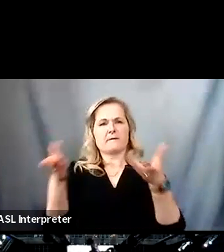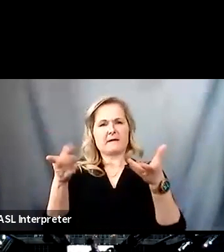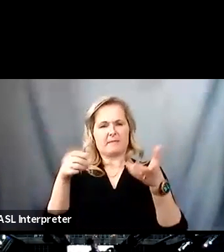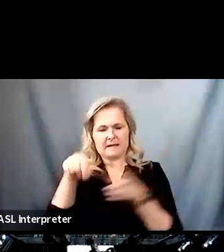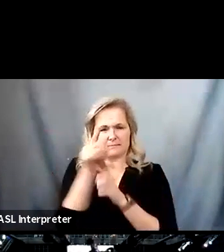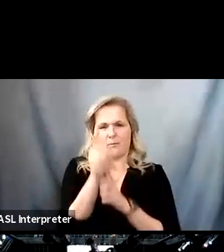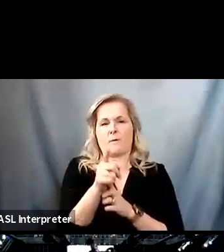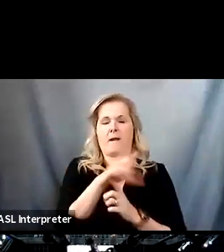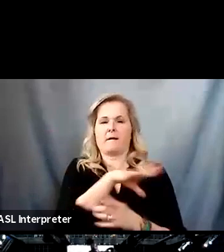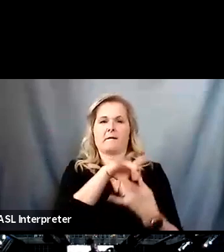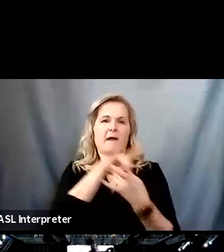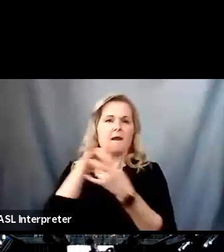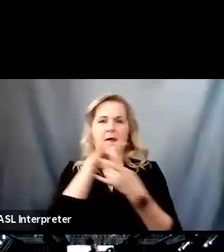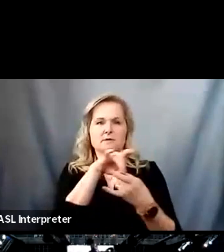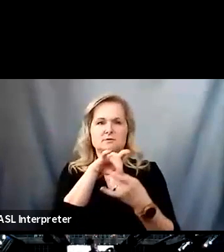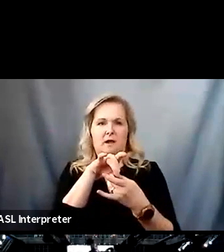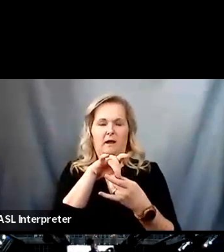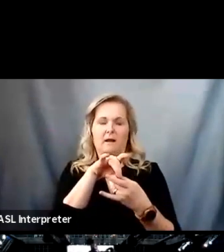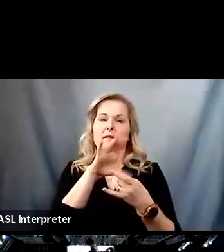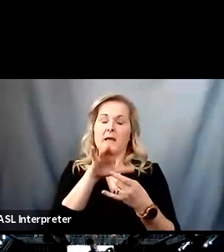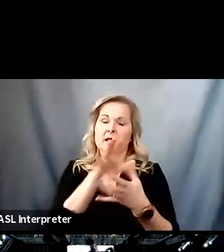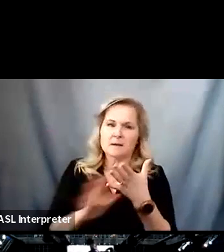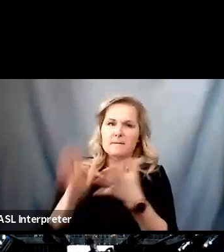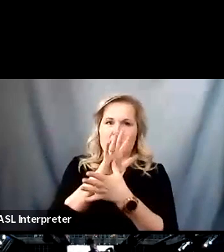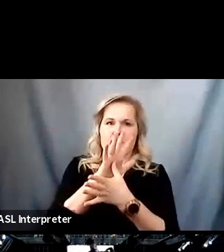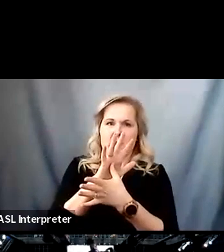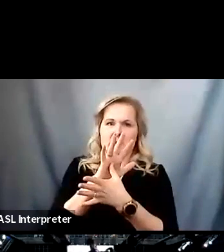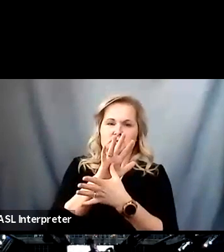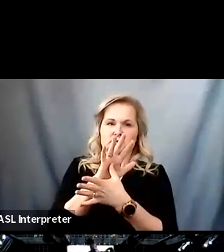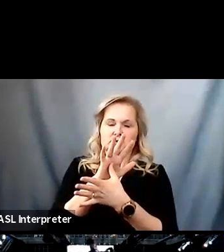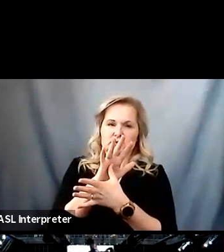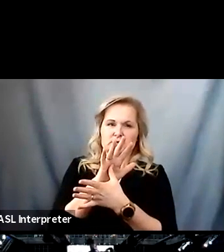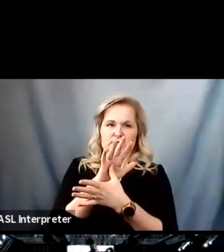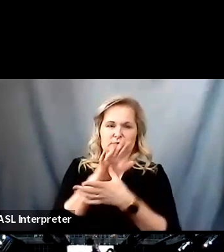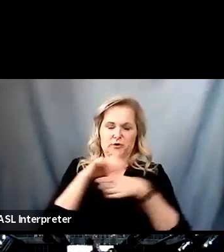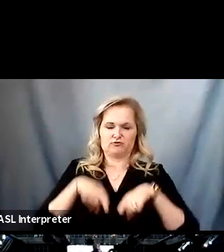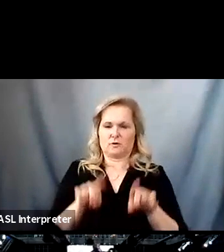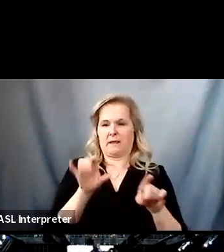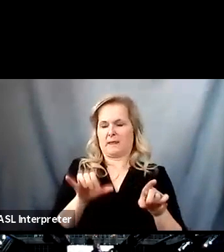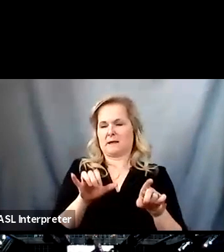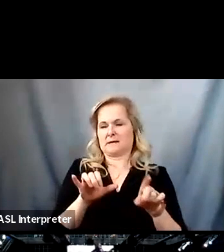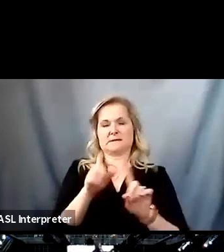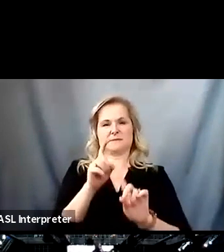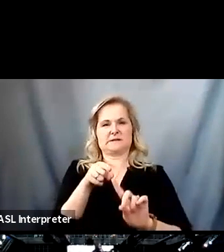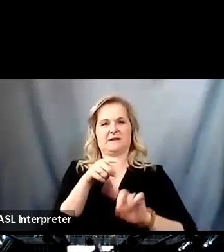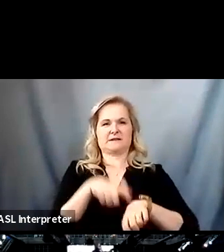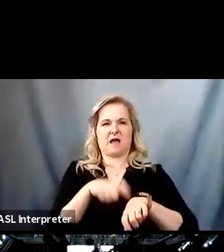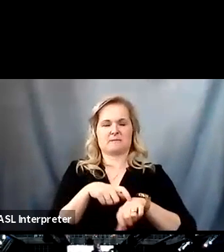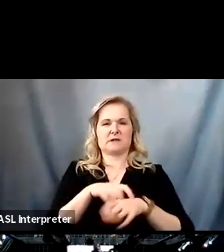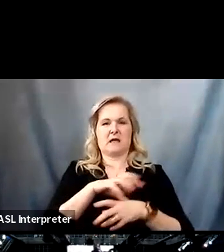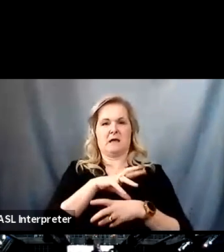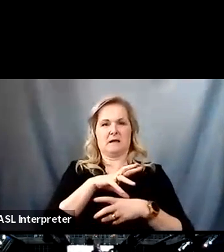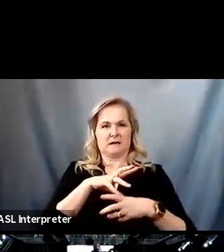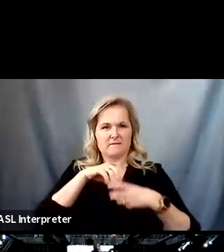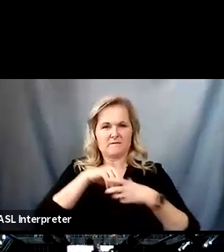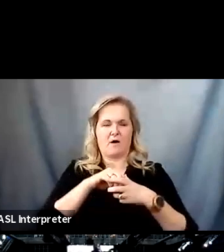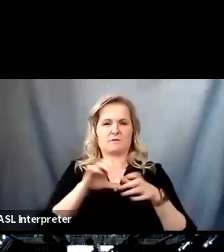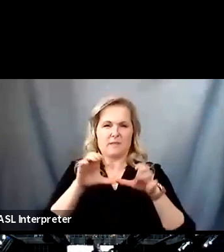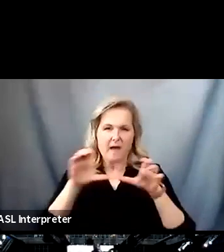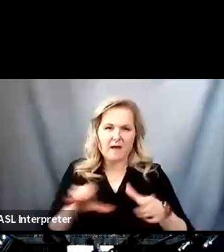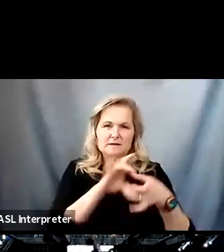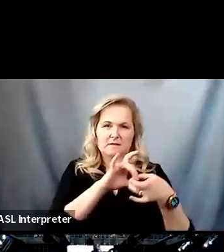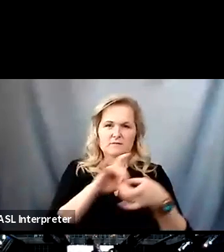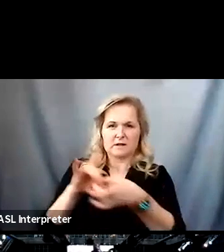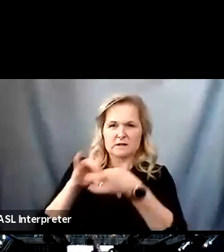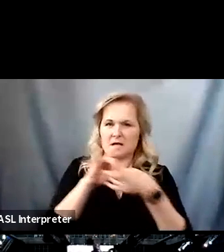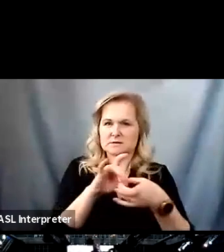be in connection, which is paramount in times like these, being in active relationship and